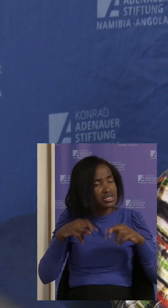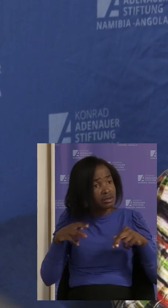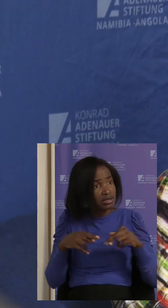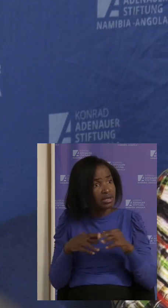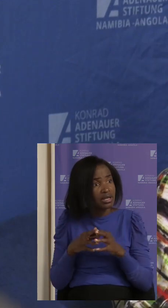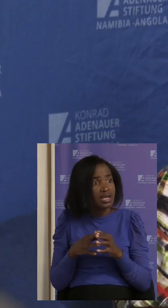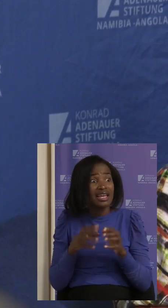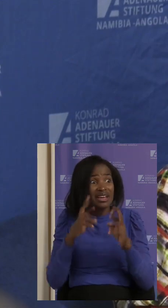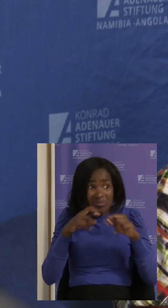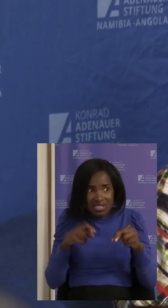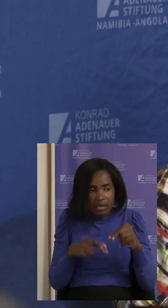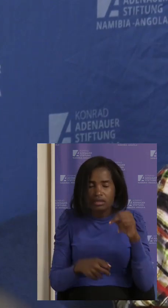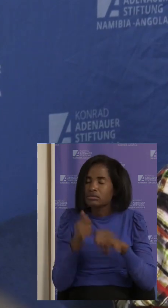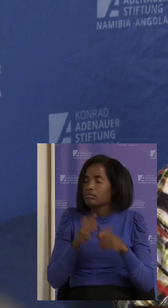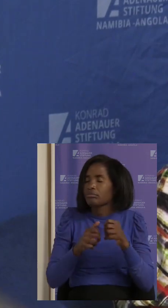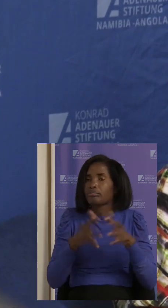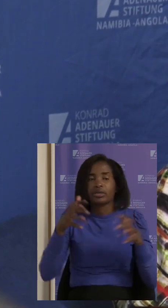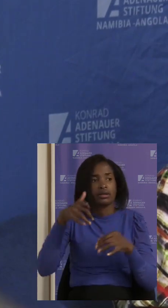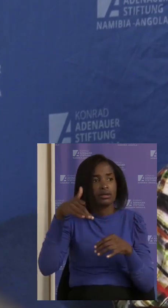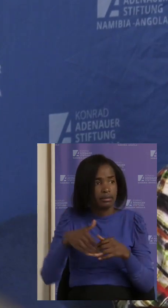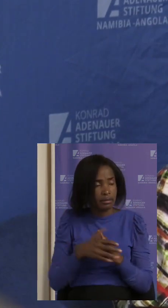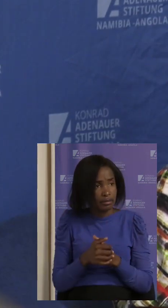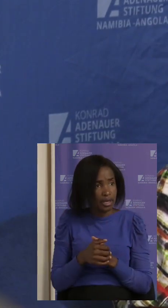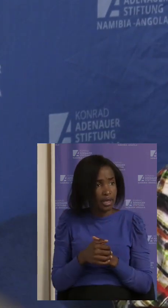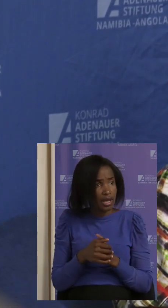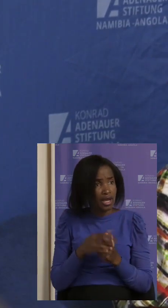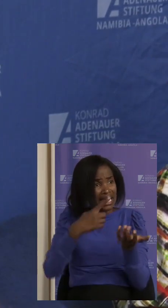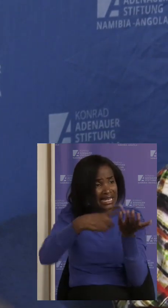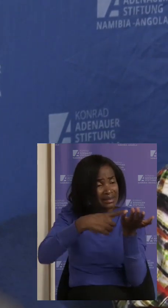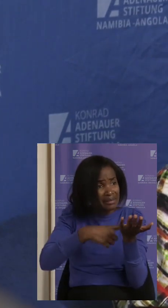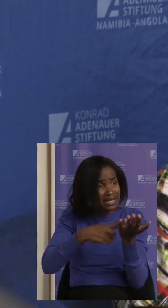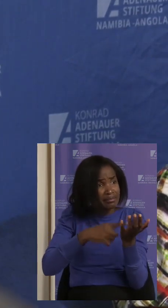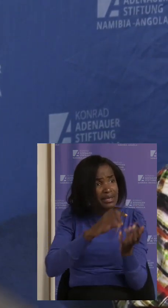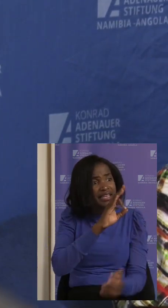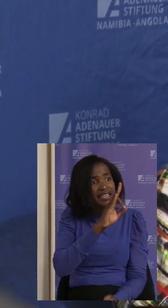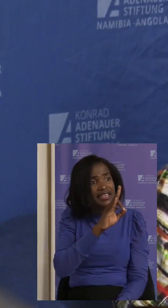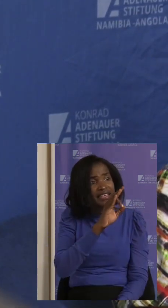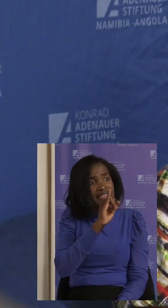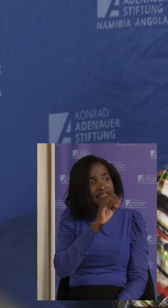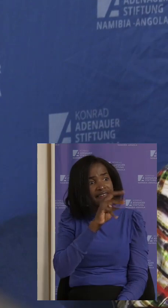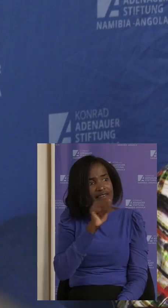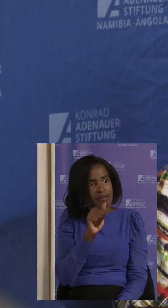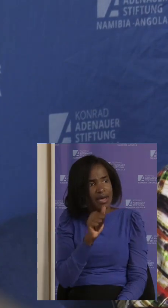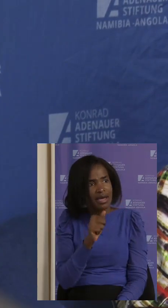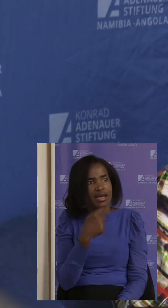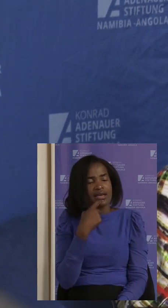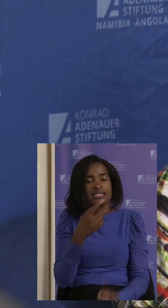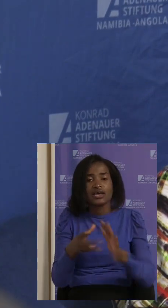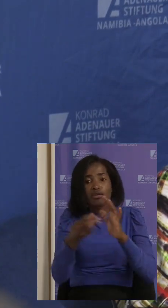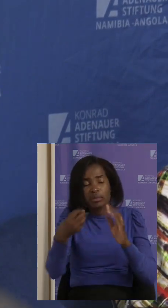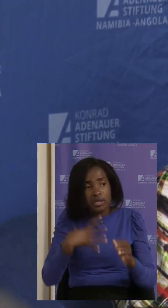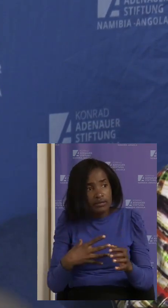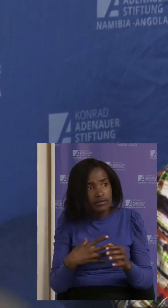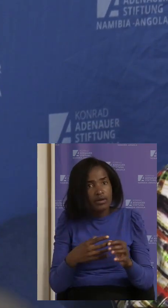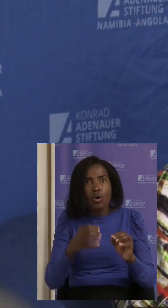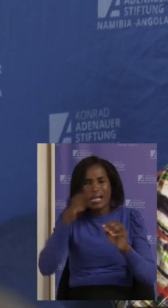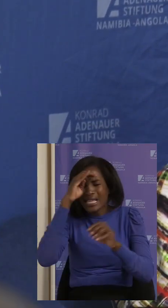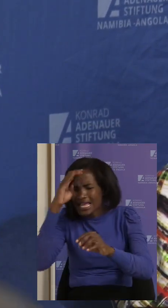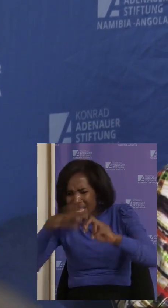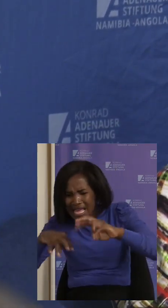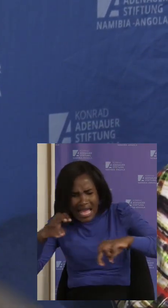in Namibia. You heard even when you were debating about FEMA, apparently there is a research, you say, give us the copy of the research. It's nowhere to be